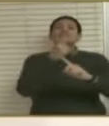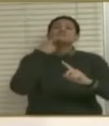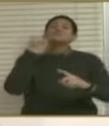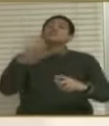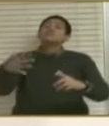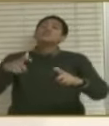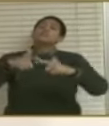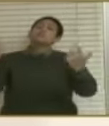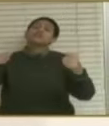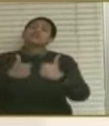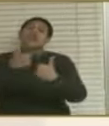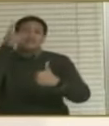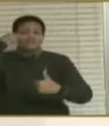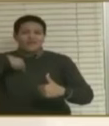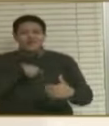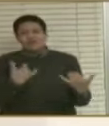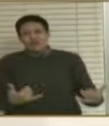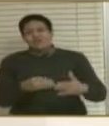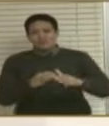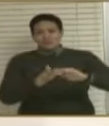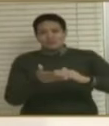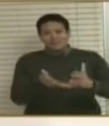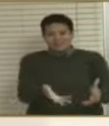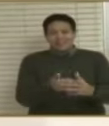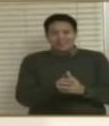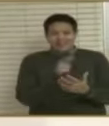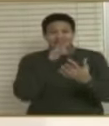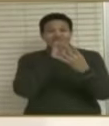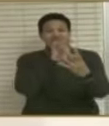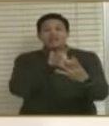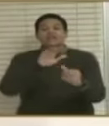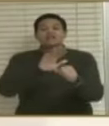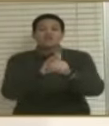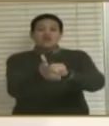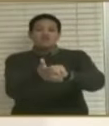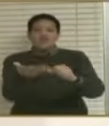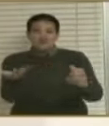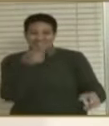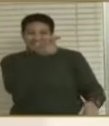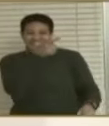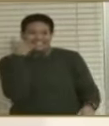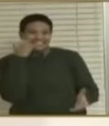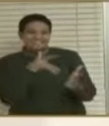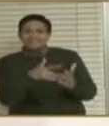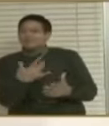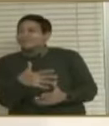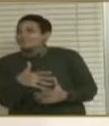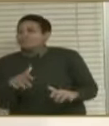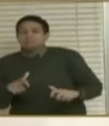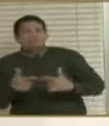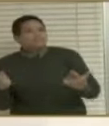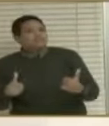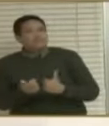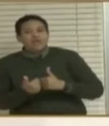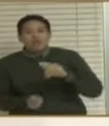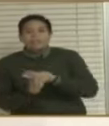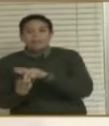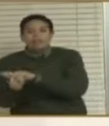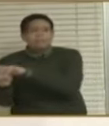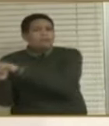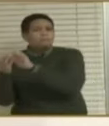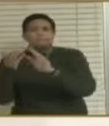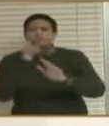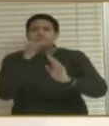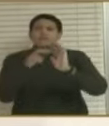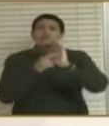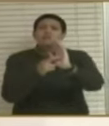us now in the country as it relates to COVID-19 and the response. It represents for